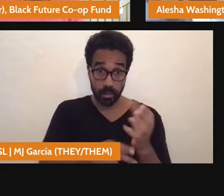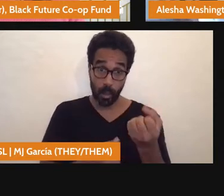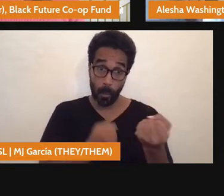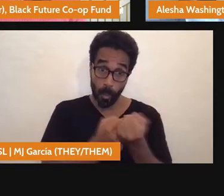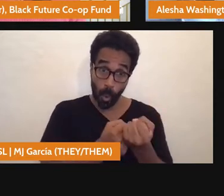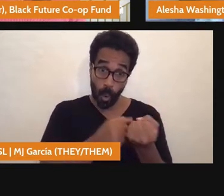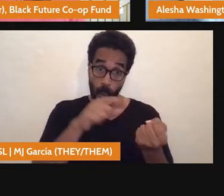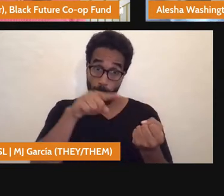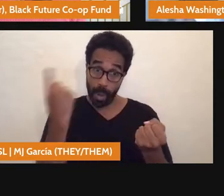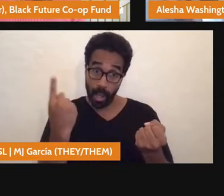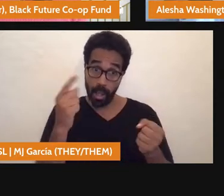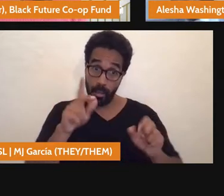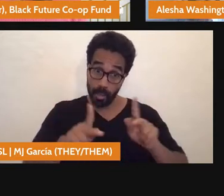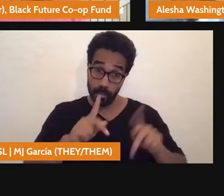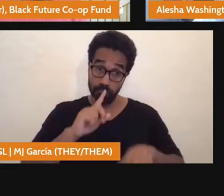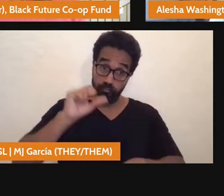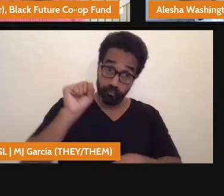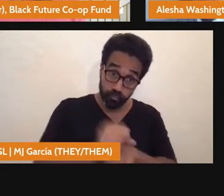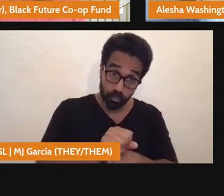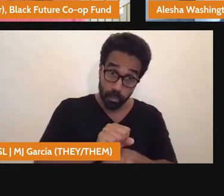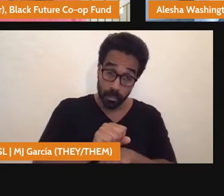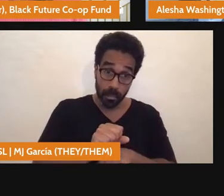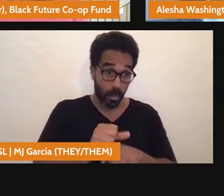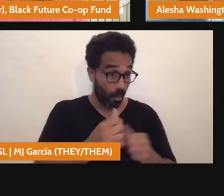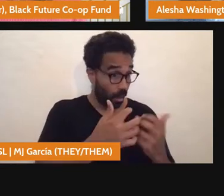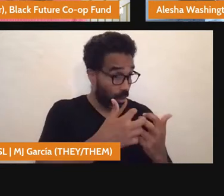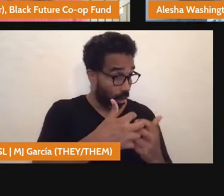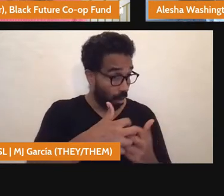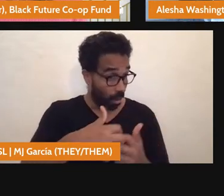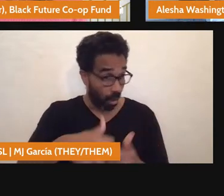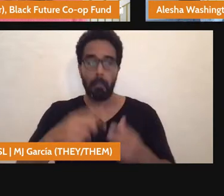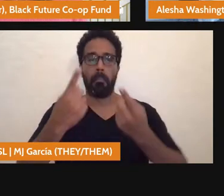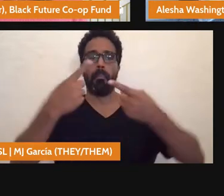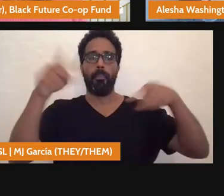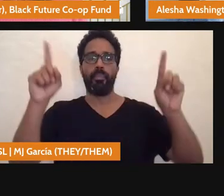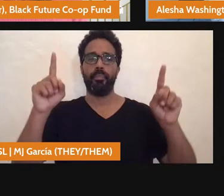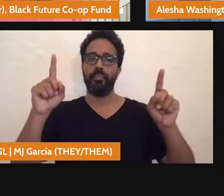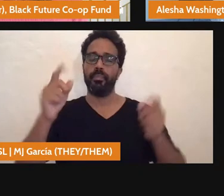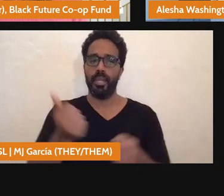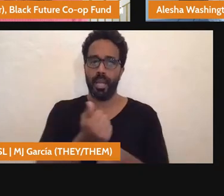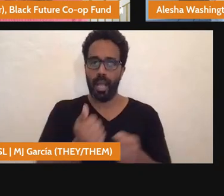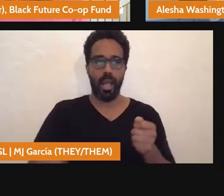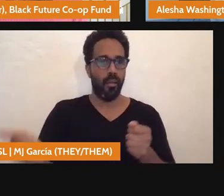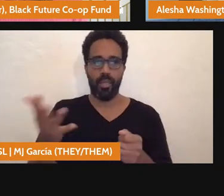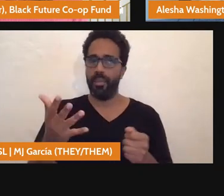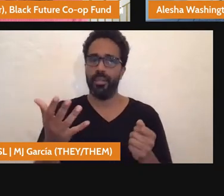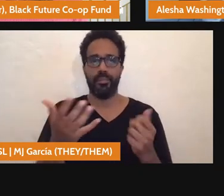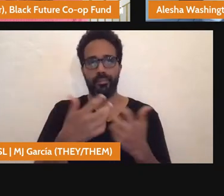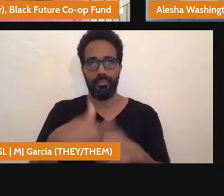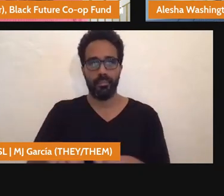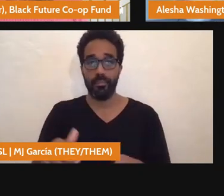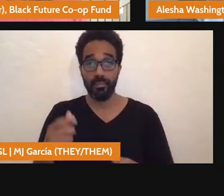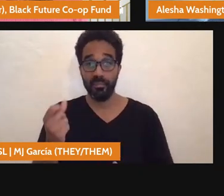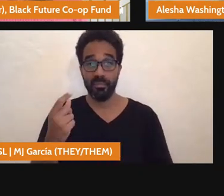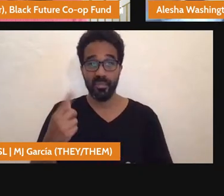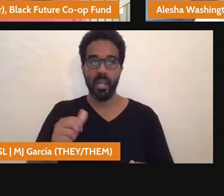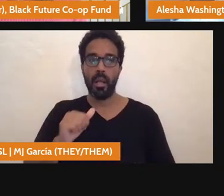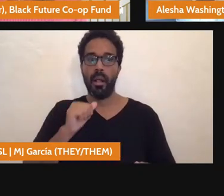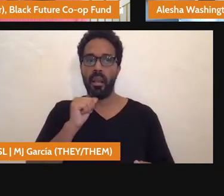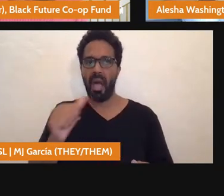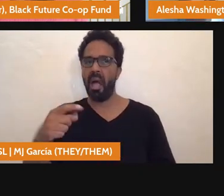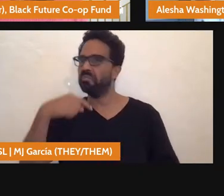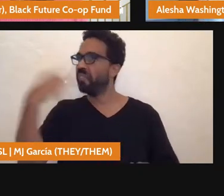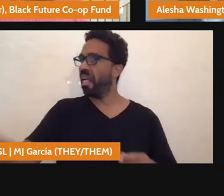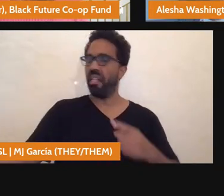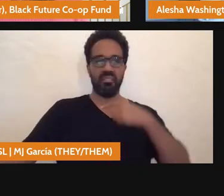those folks, then all of us win at the end of the day. But I think we have to be mindful of, this isn't just about how we try to show up externally and do things